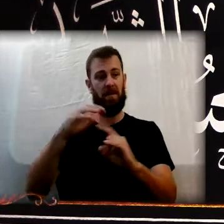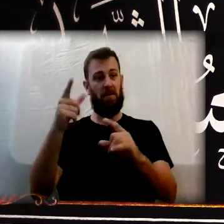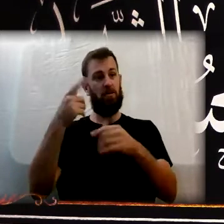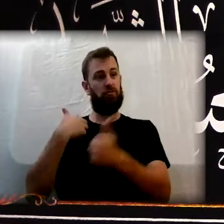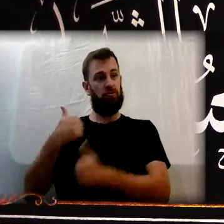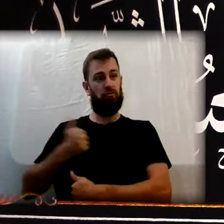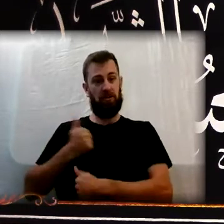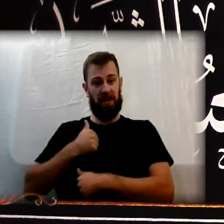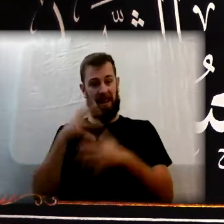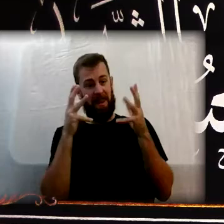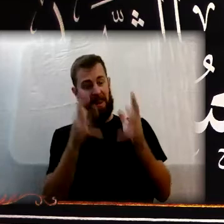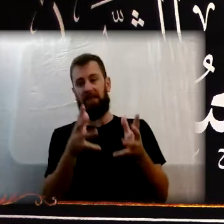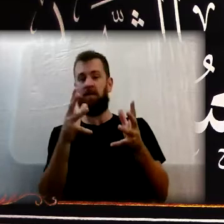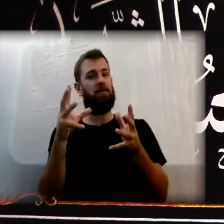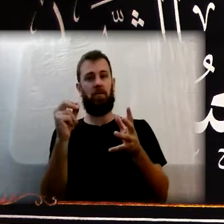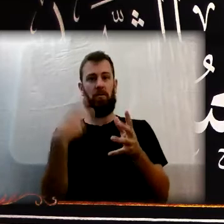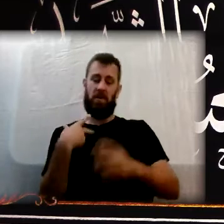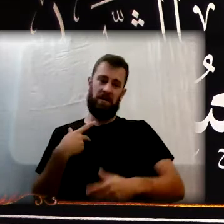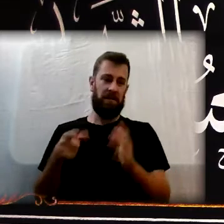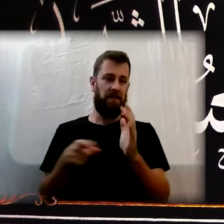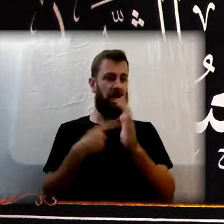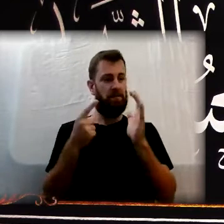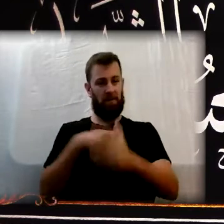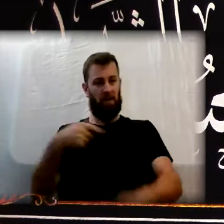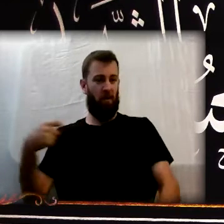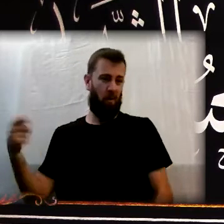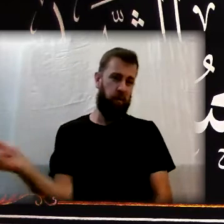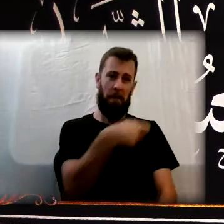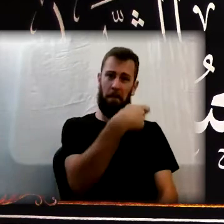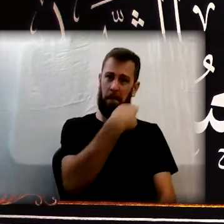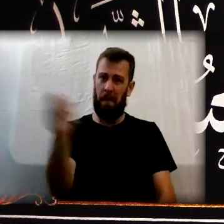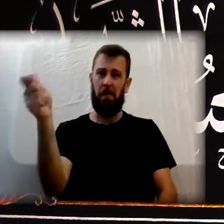leave them. Some women were whipped by the Ashqiya.